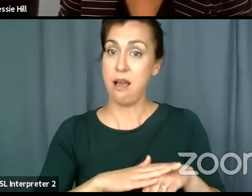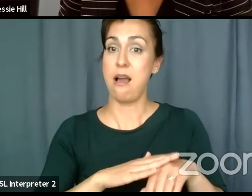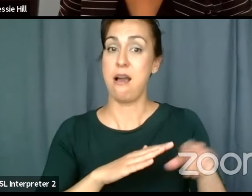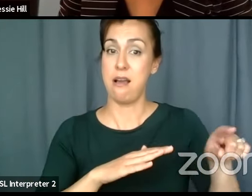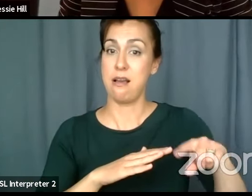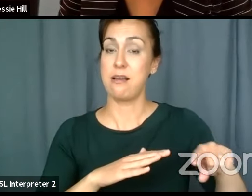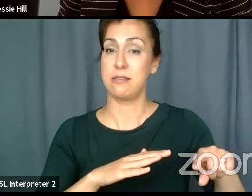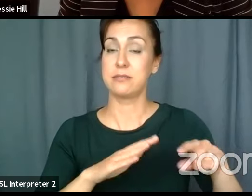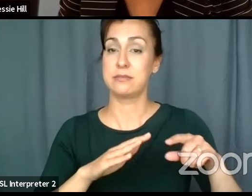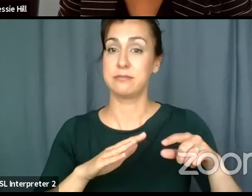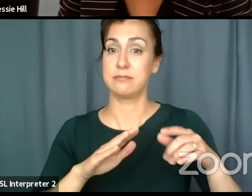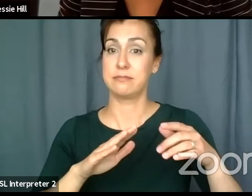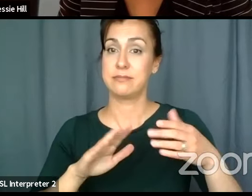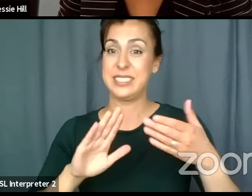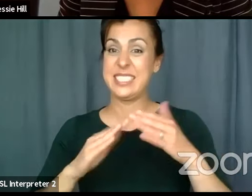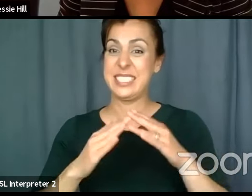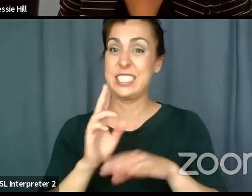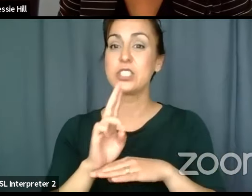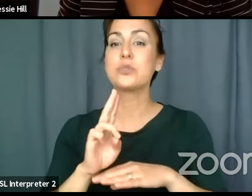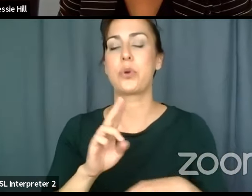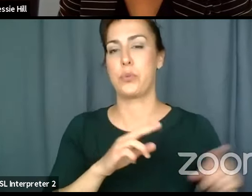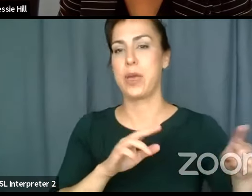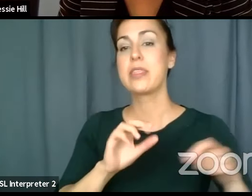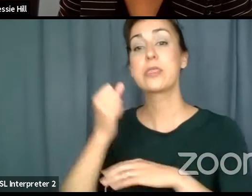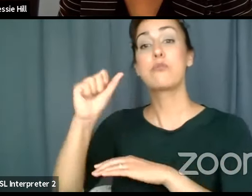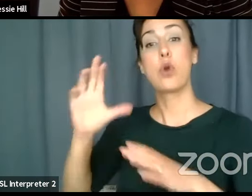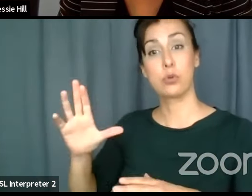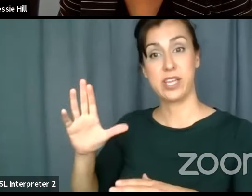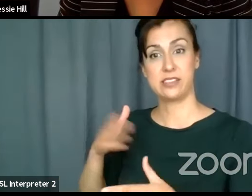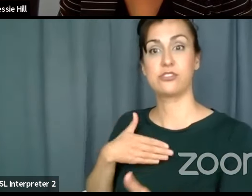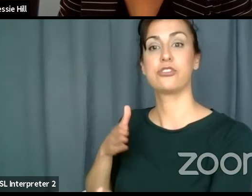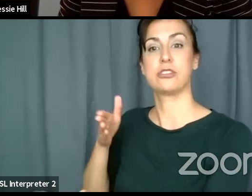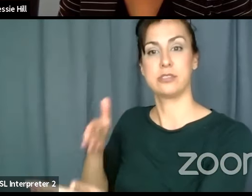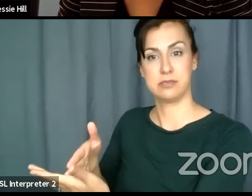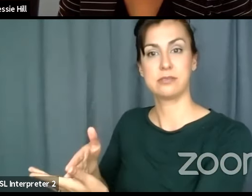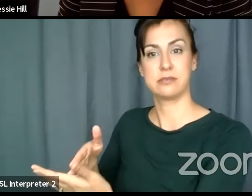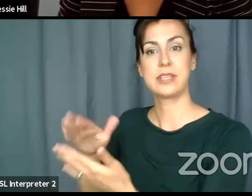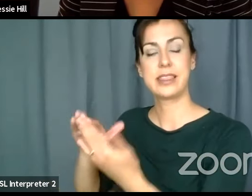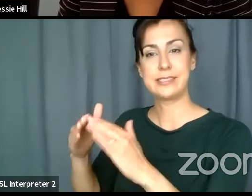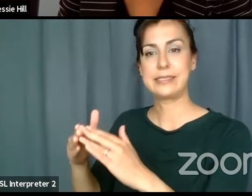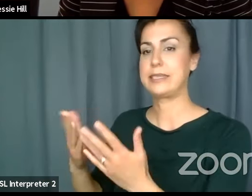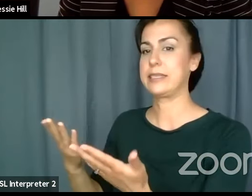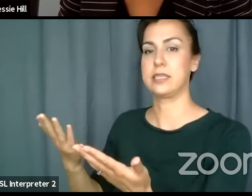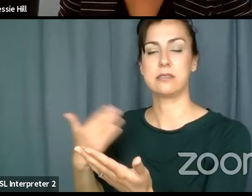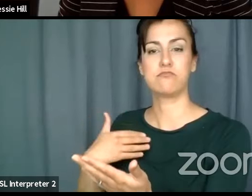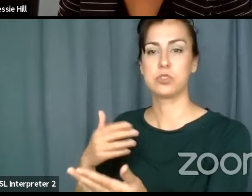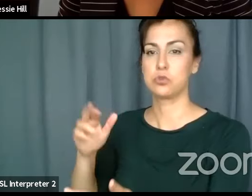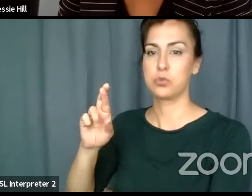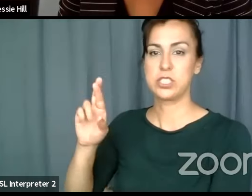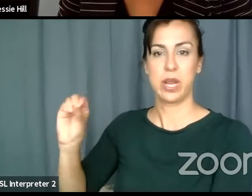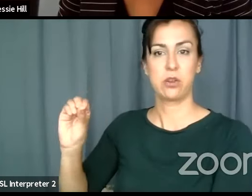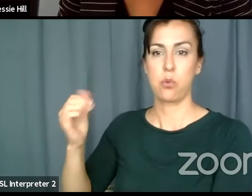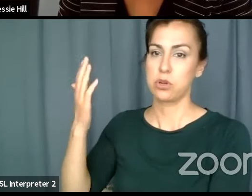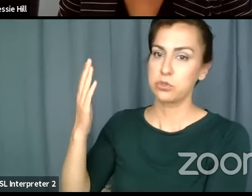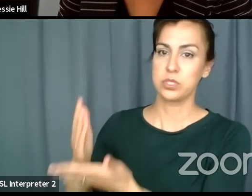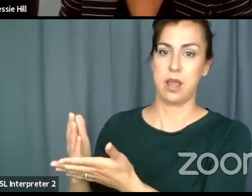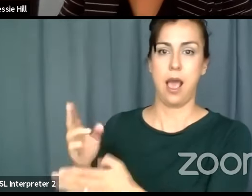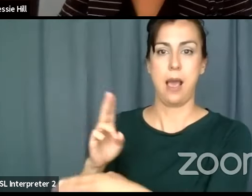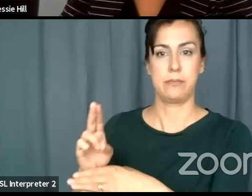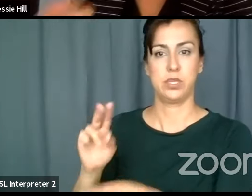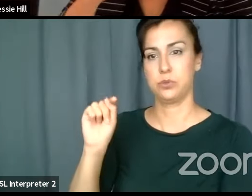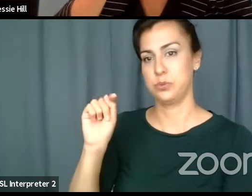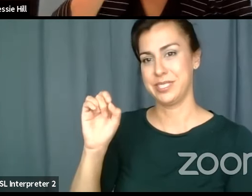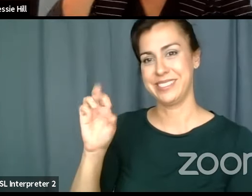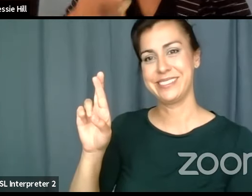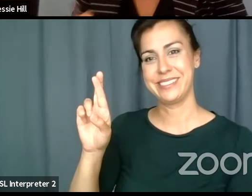on the city's use of tear gas and other types of non-lethal responses to the Black Lives Matter protests. We'll get